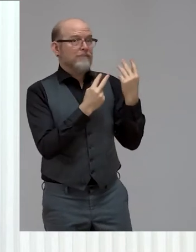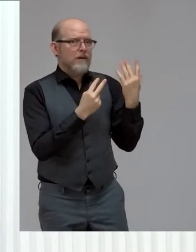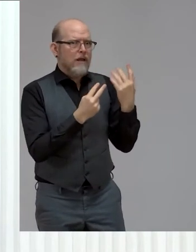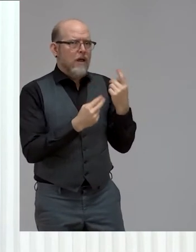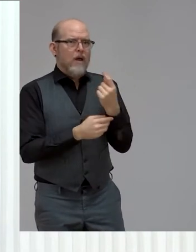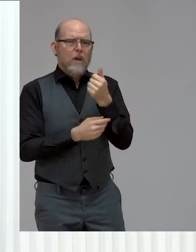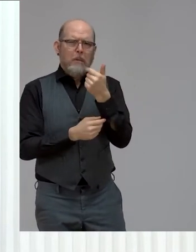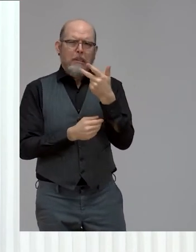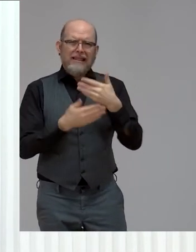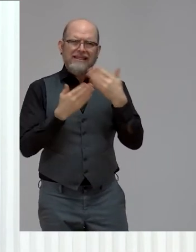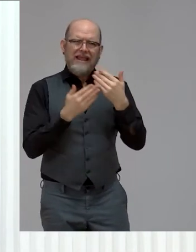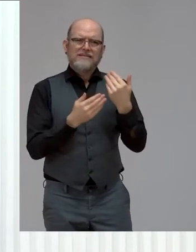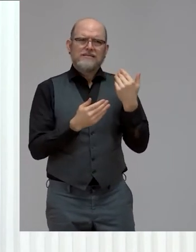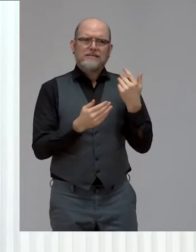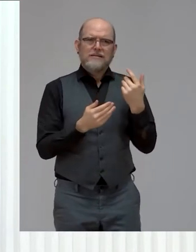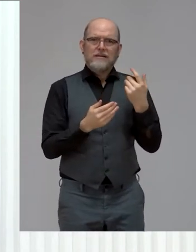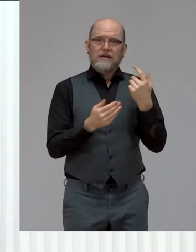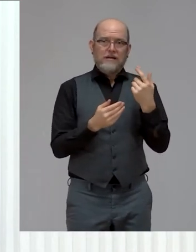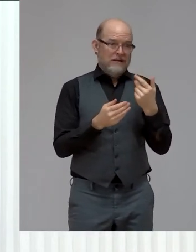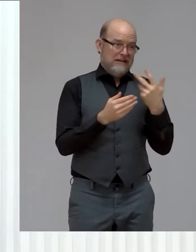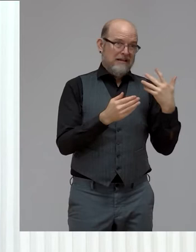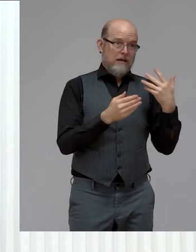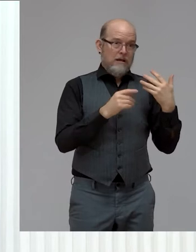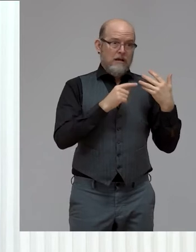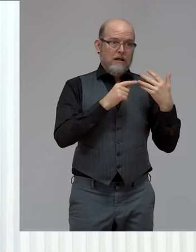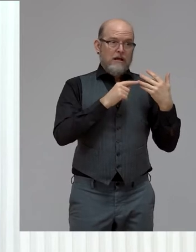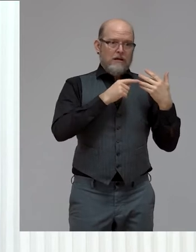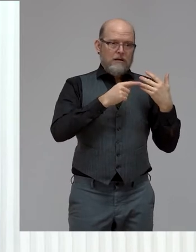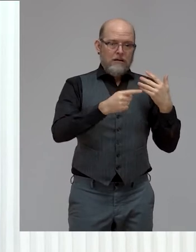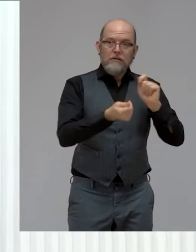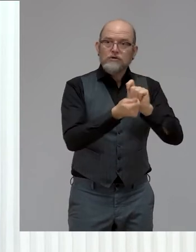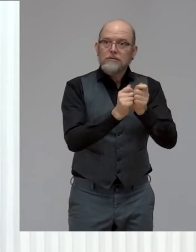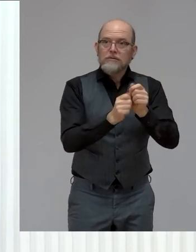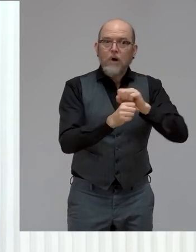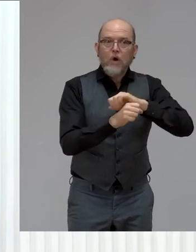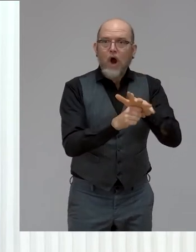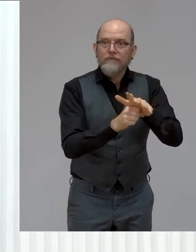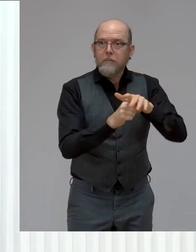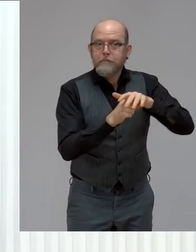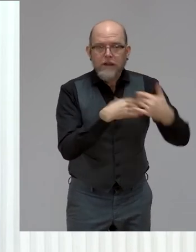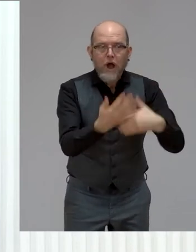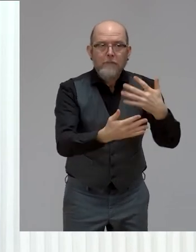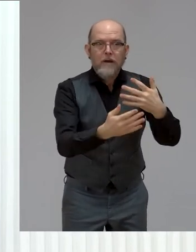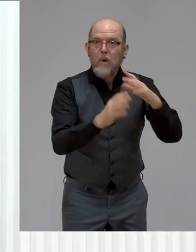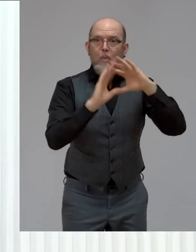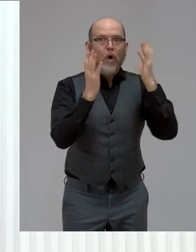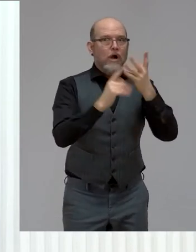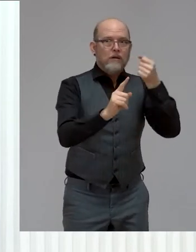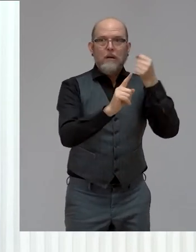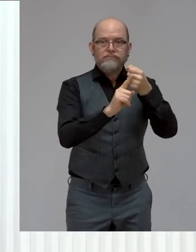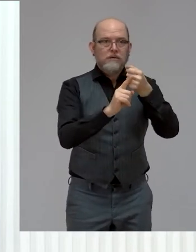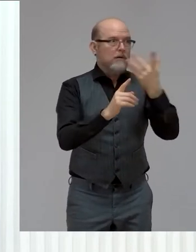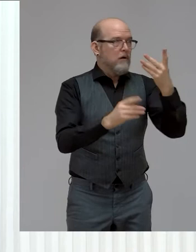virus hit the world with its full force, and the world went into lockdown 2 weeks